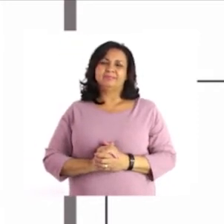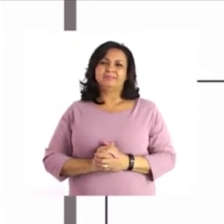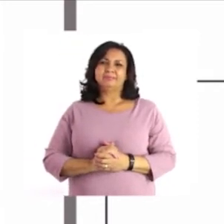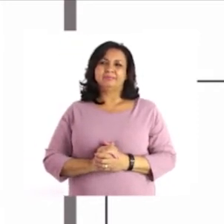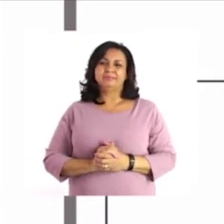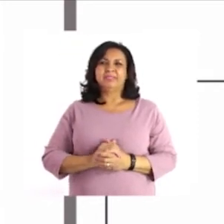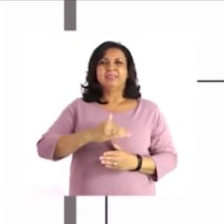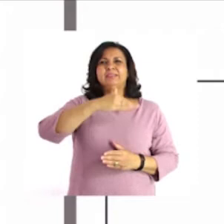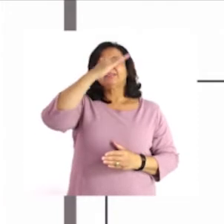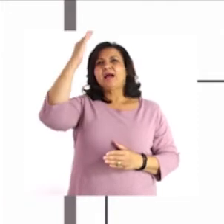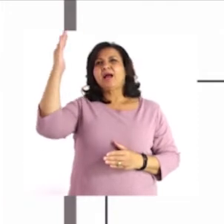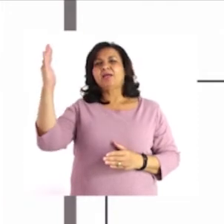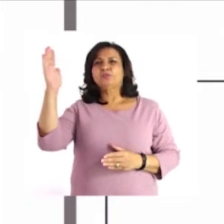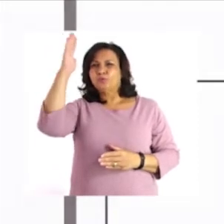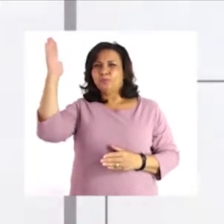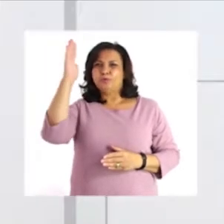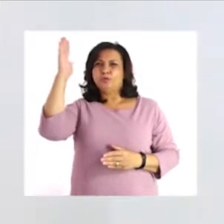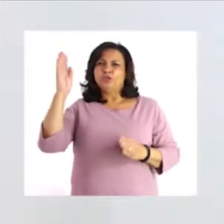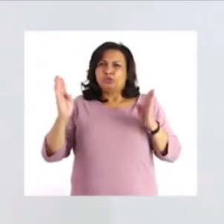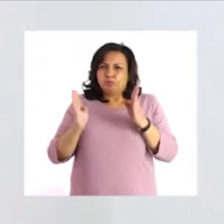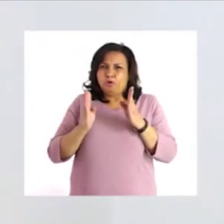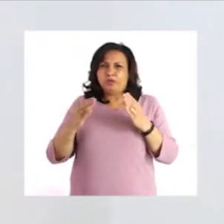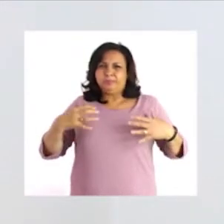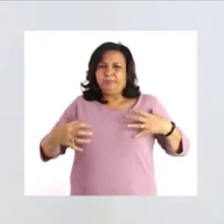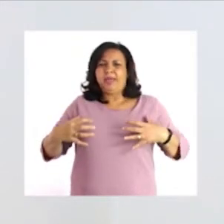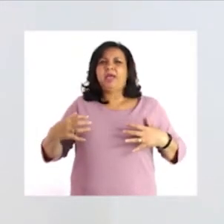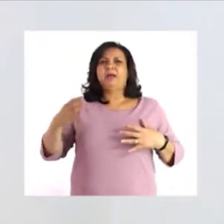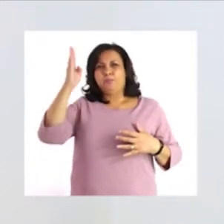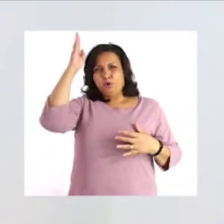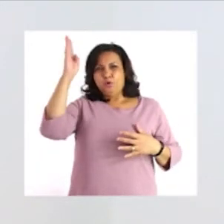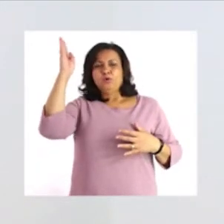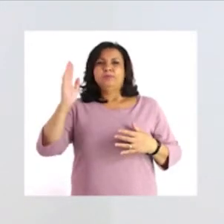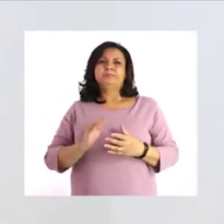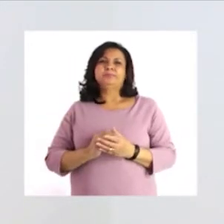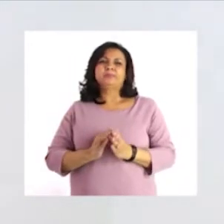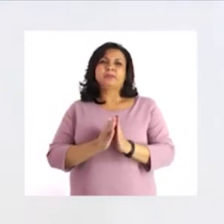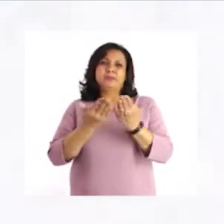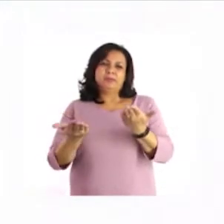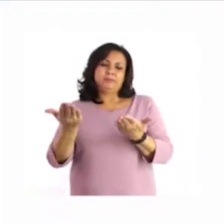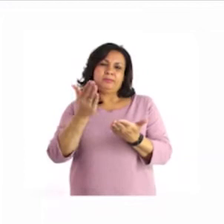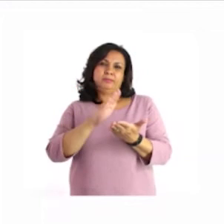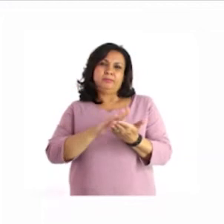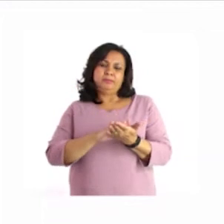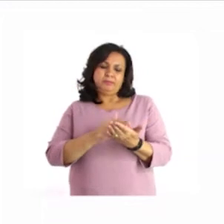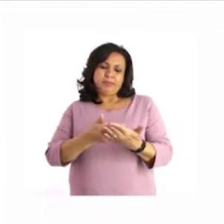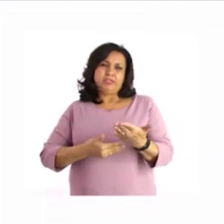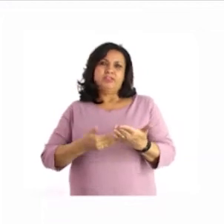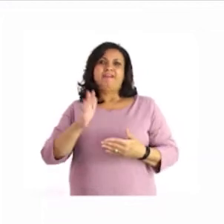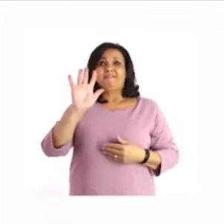so color the smallest bear blue. And now you may turn to page 5.